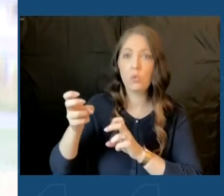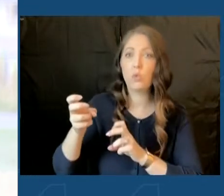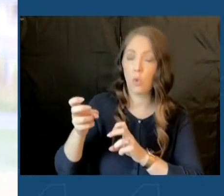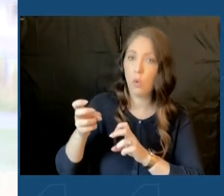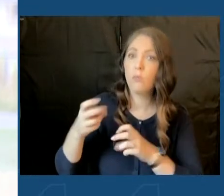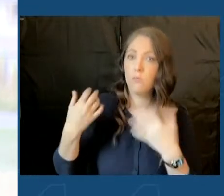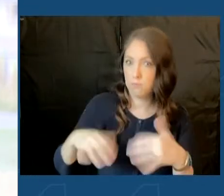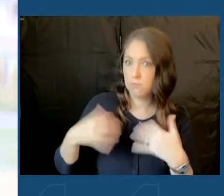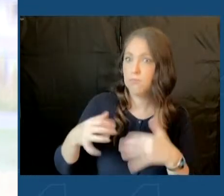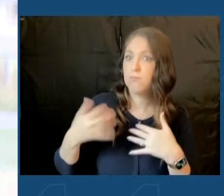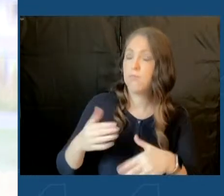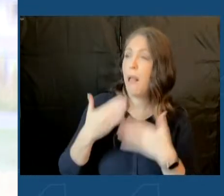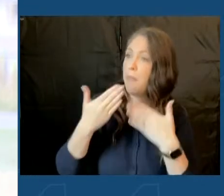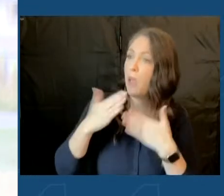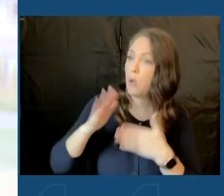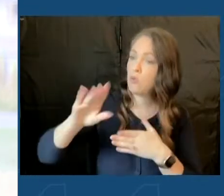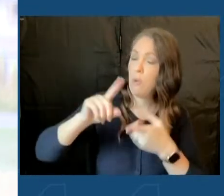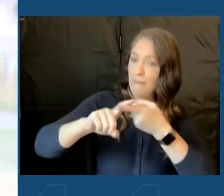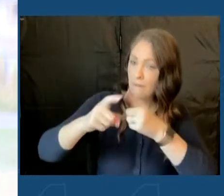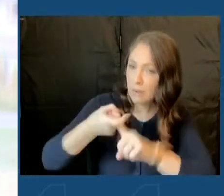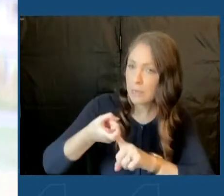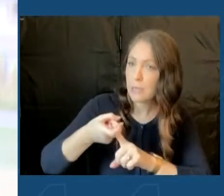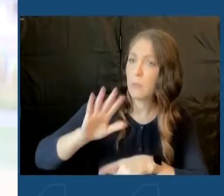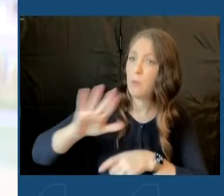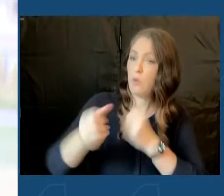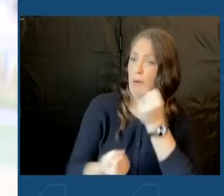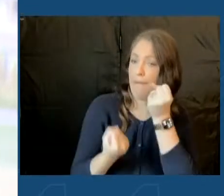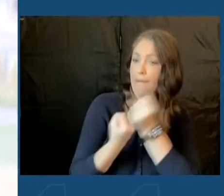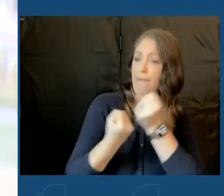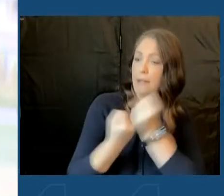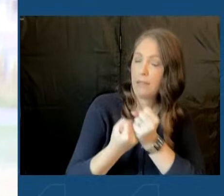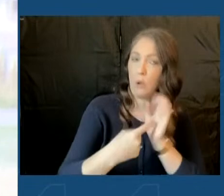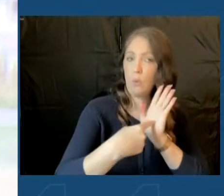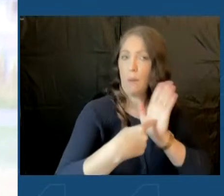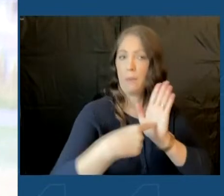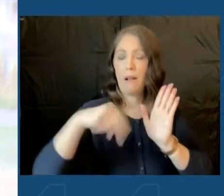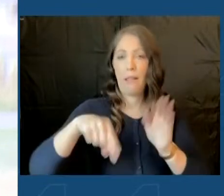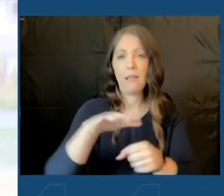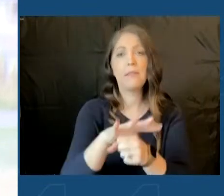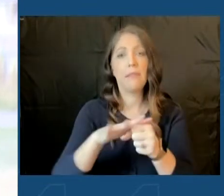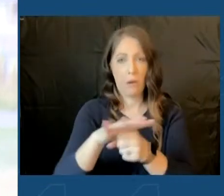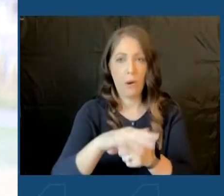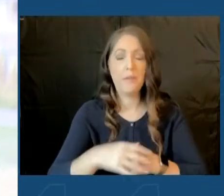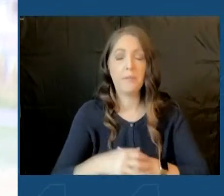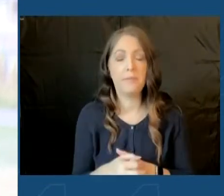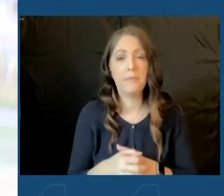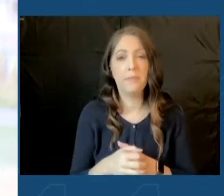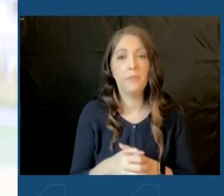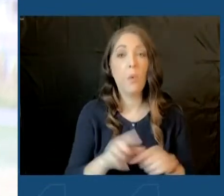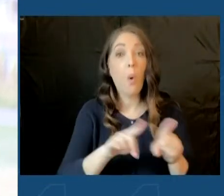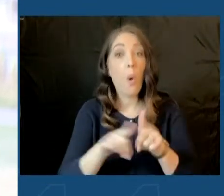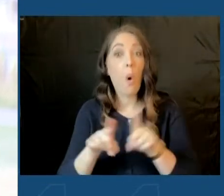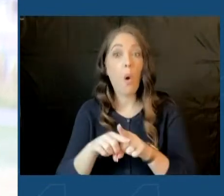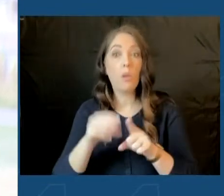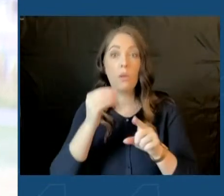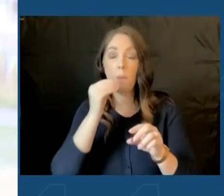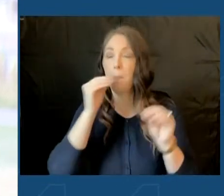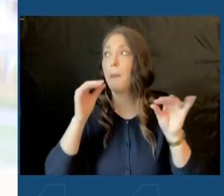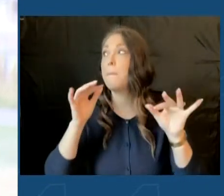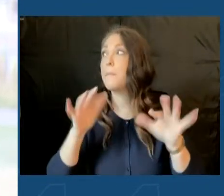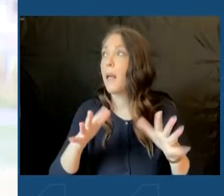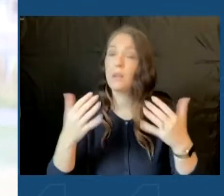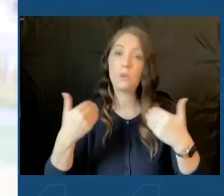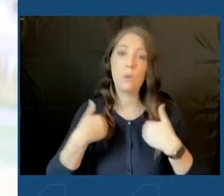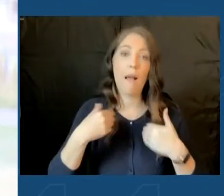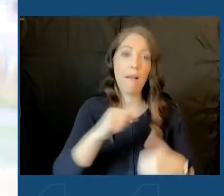And so I thank him for his friendship and his advocacy and representation of this area as well. We also are blessed to have so many great assembly members with